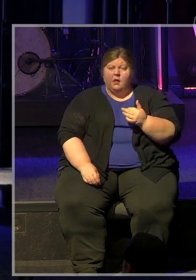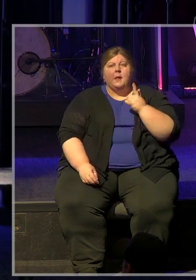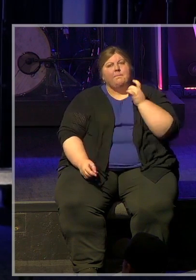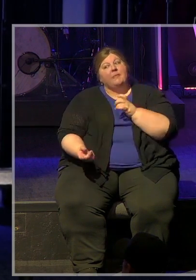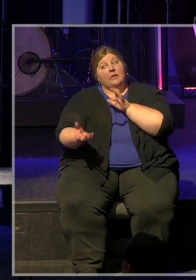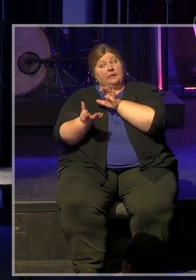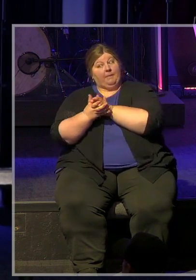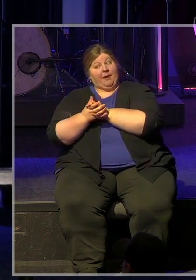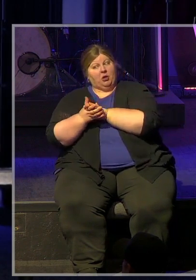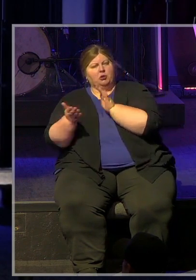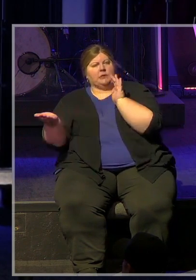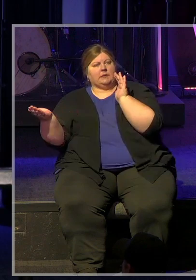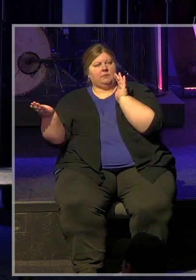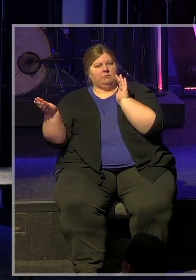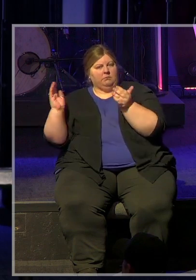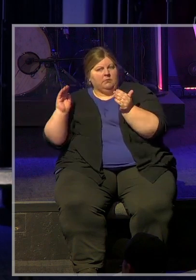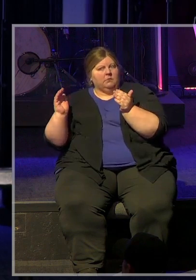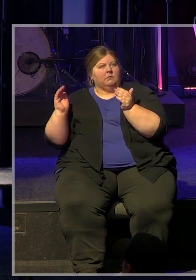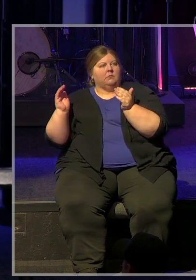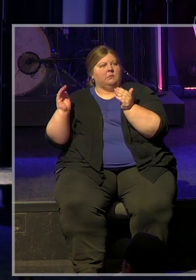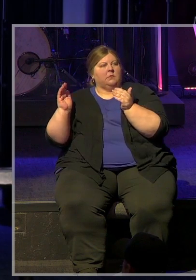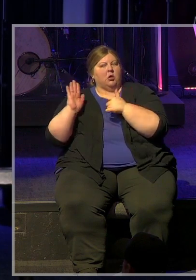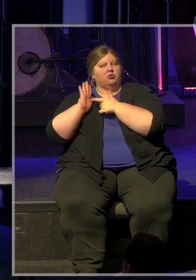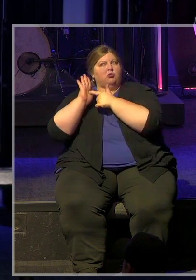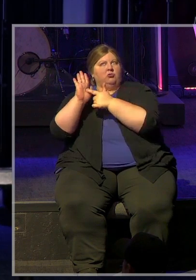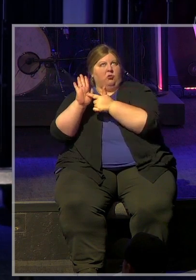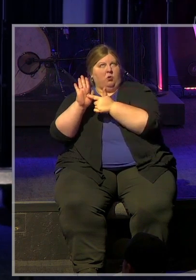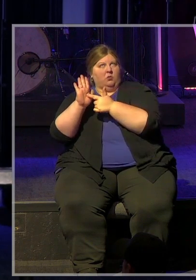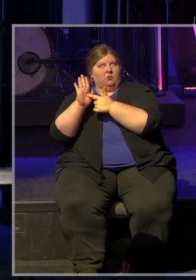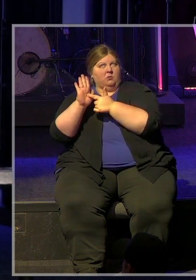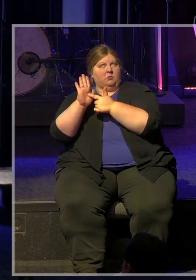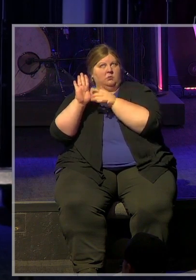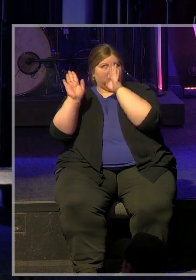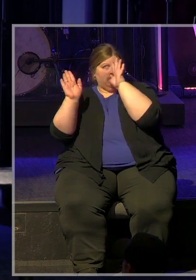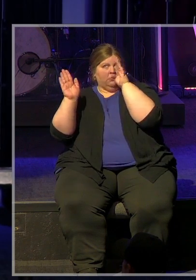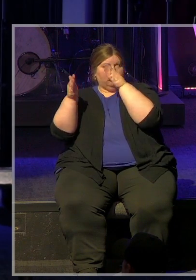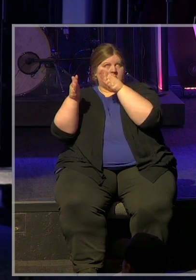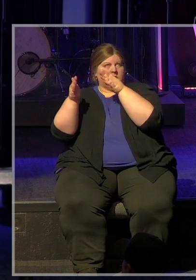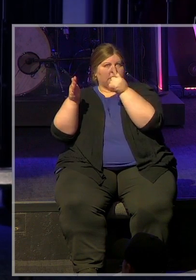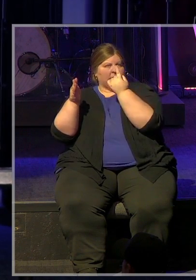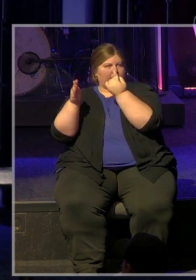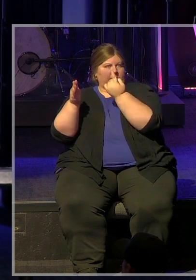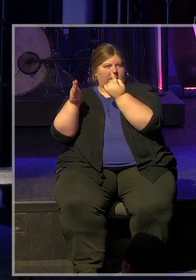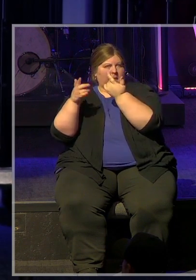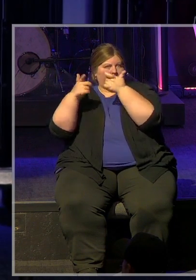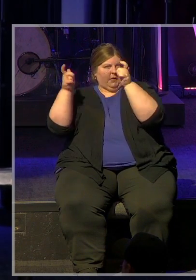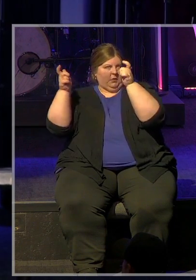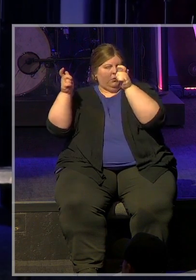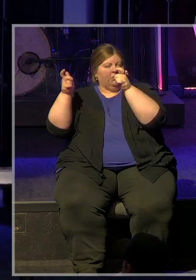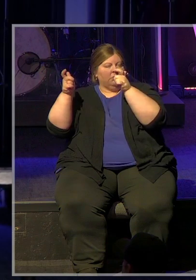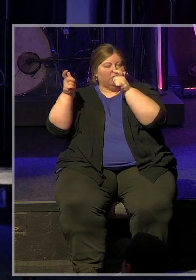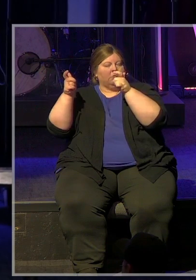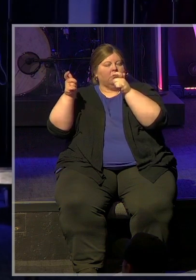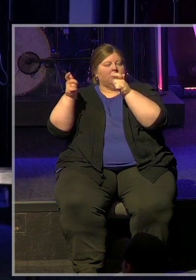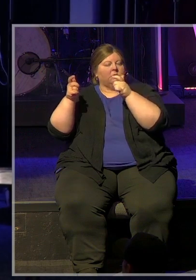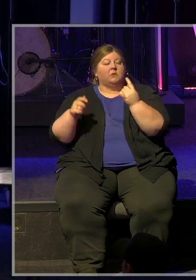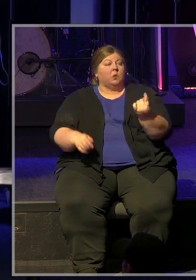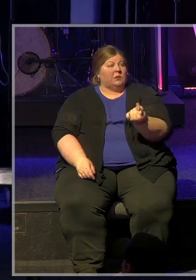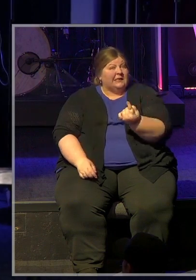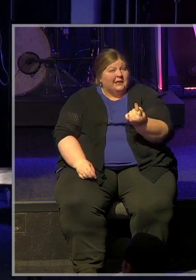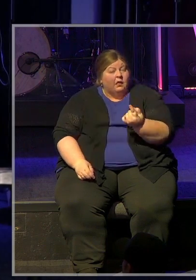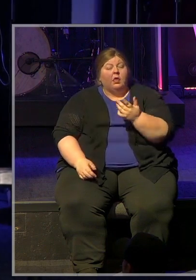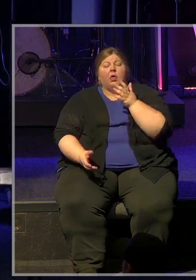be a metaphor that points to and directs our attention to something greater. So whether you're